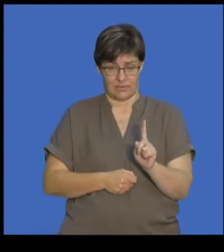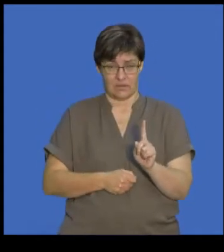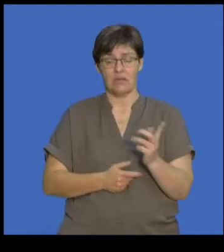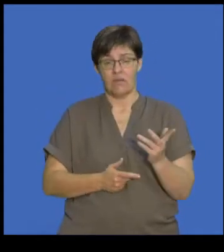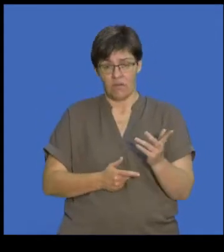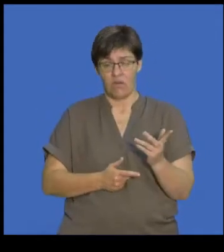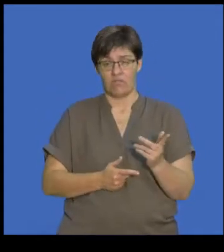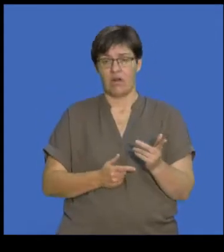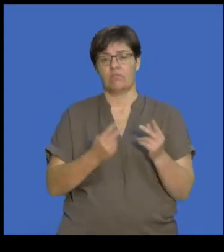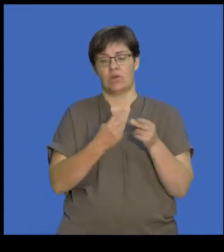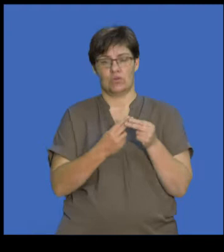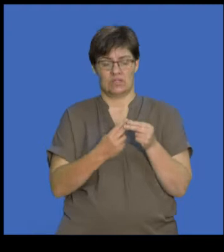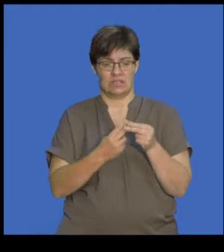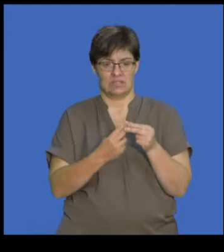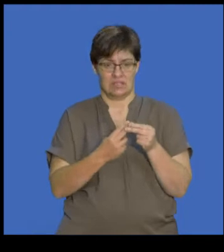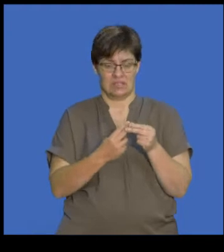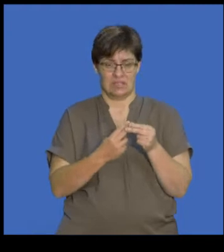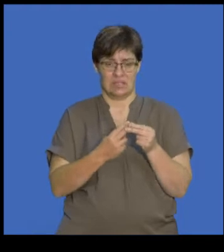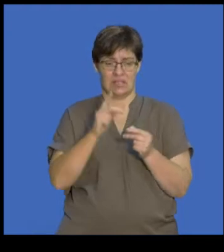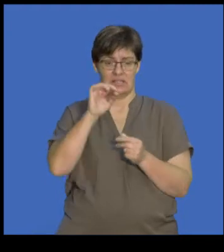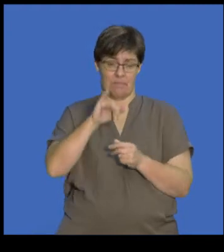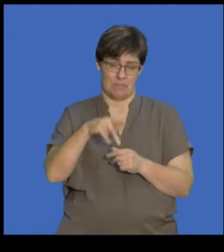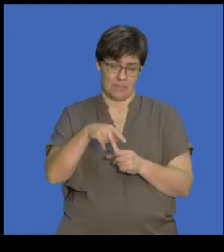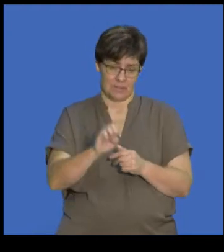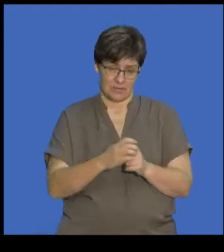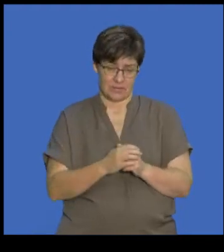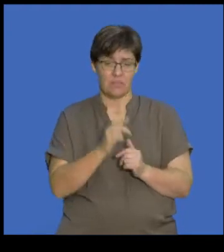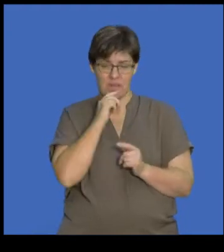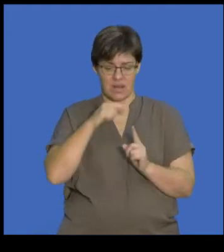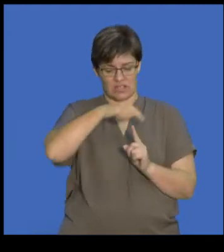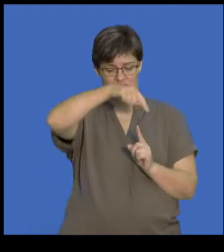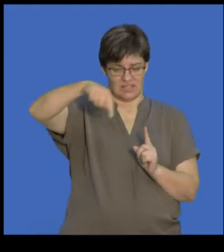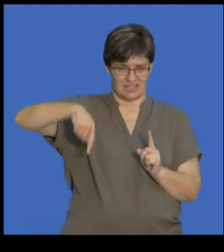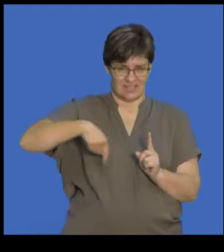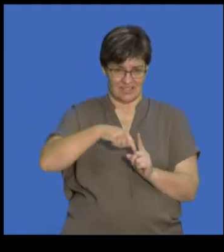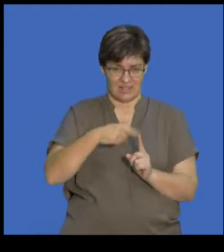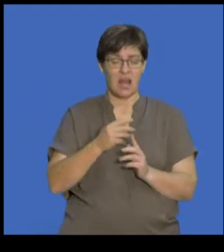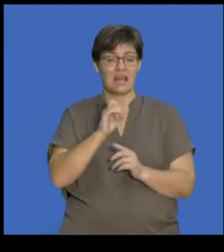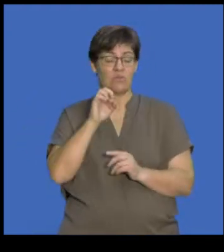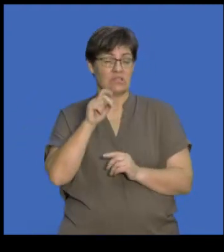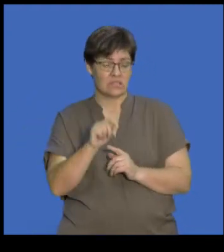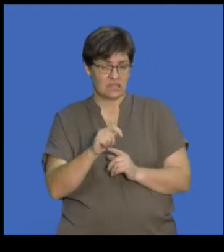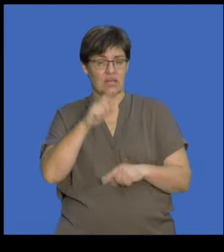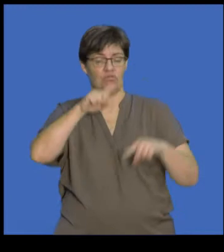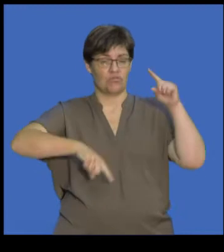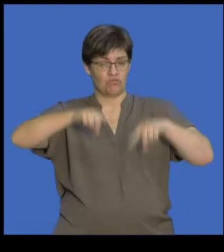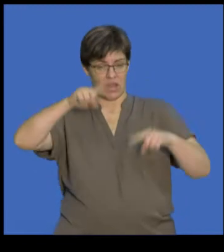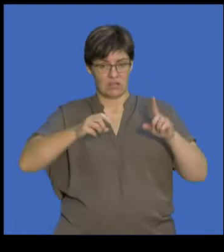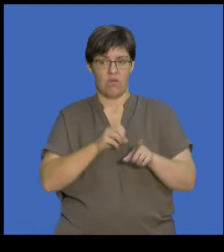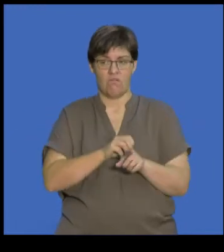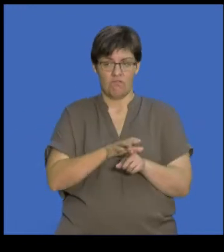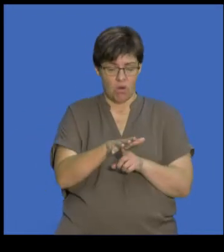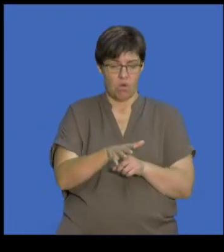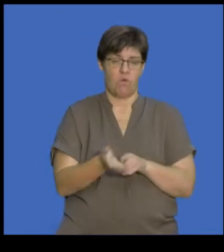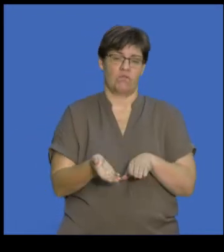through a conductor per unit time. And when we say per unit time, we're talking about a second. So current is defined as the rate of flow